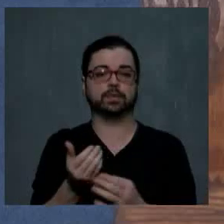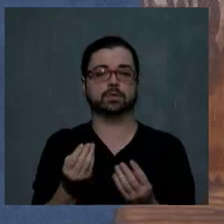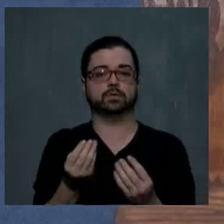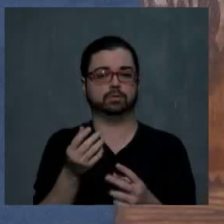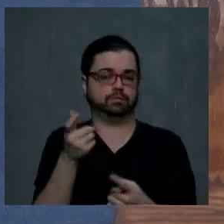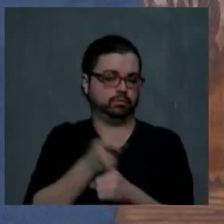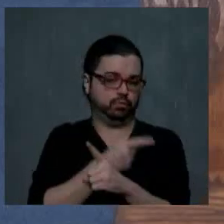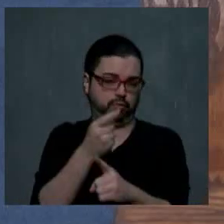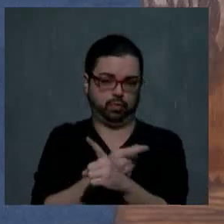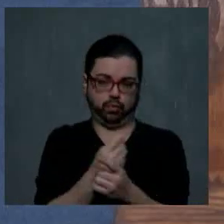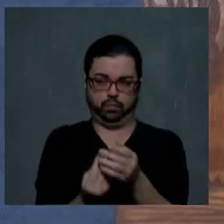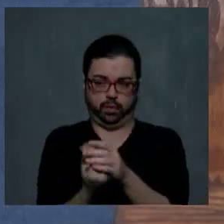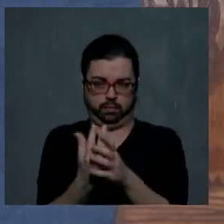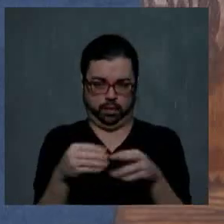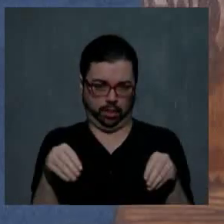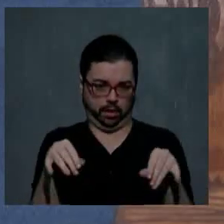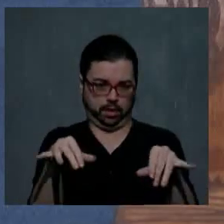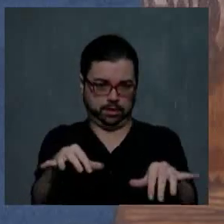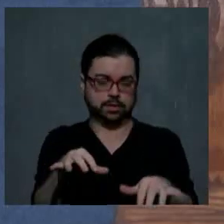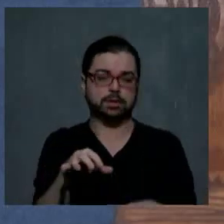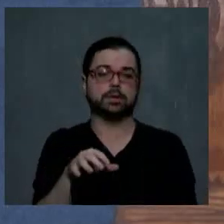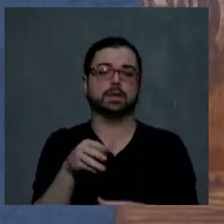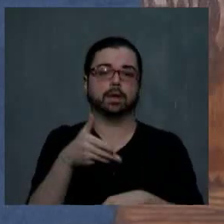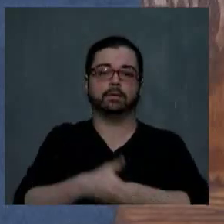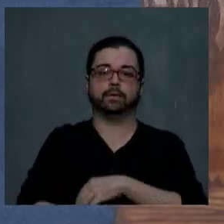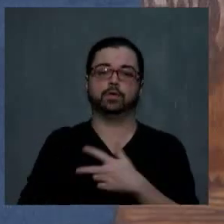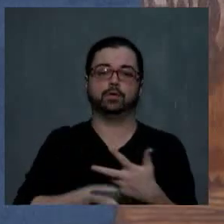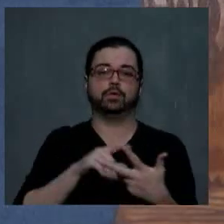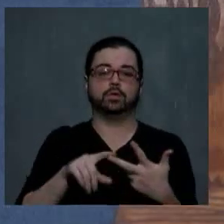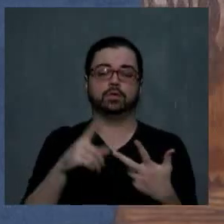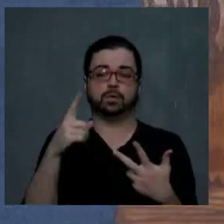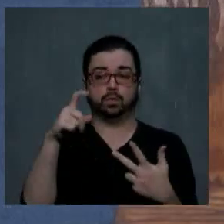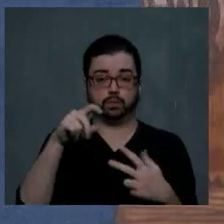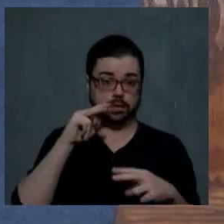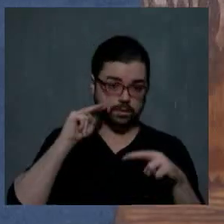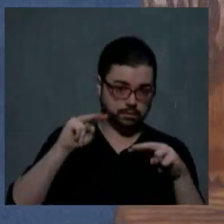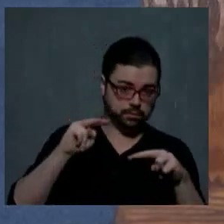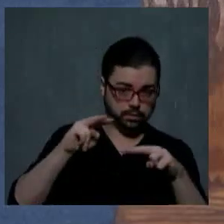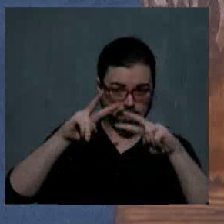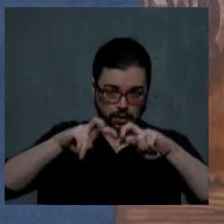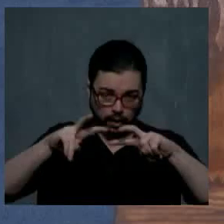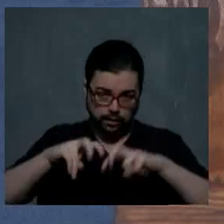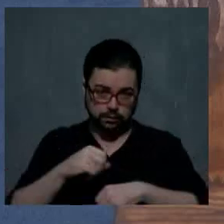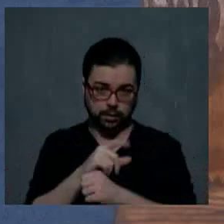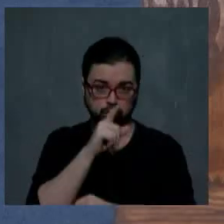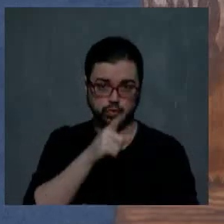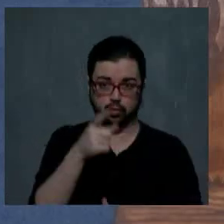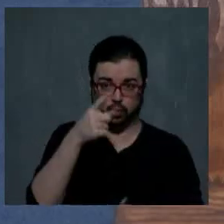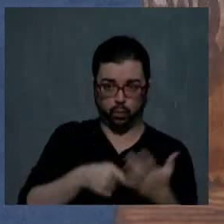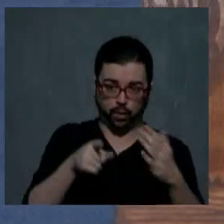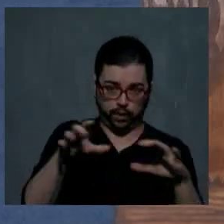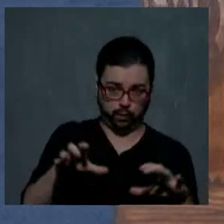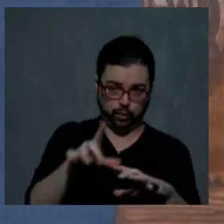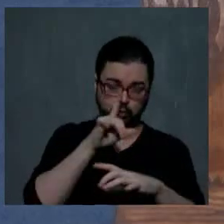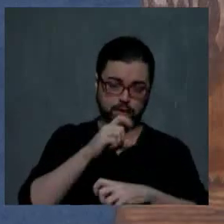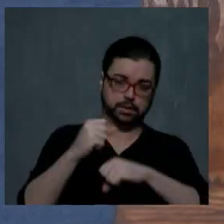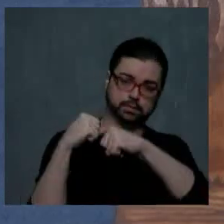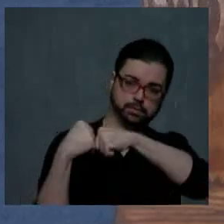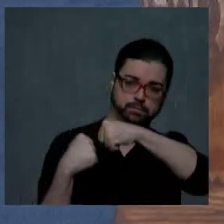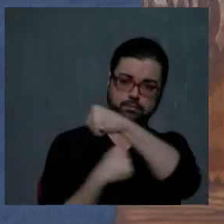geotechnical analysis be done to make sure what they're doing is stable, won't fall in or cause any problems to anybody else in the